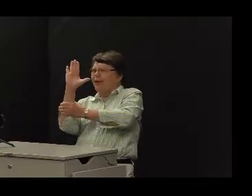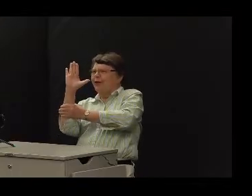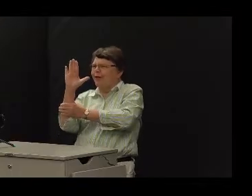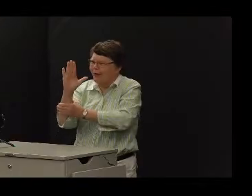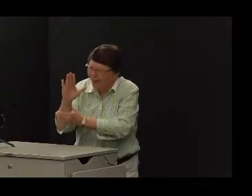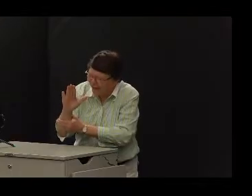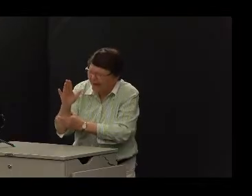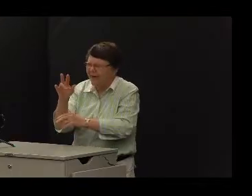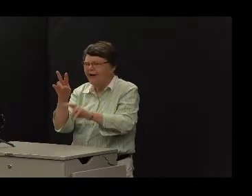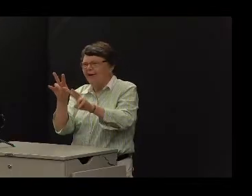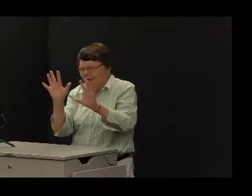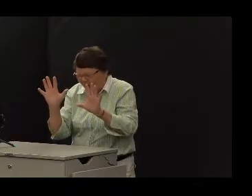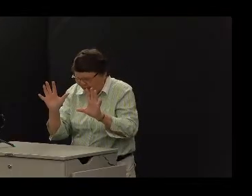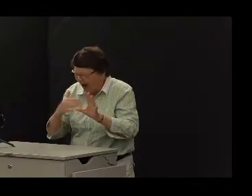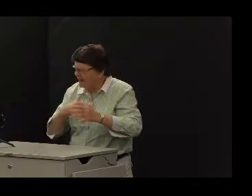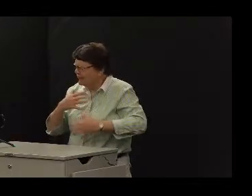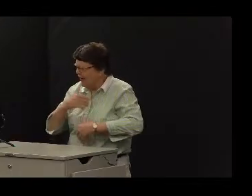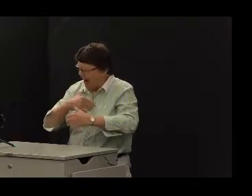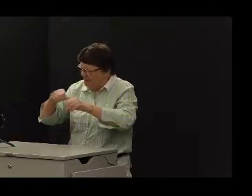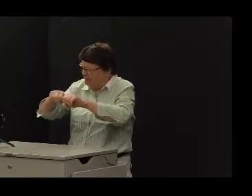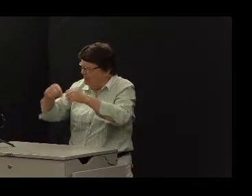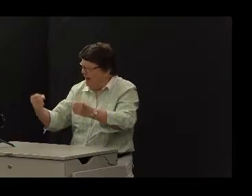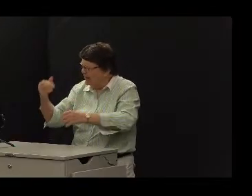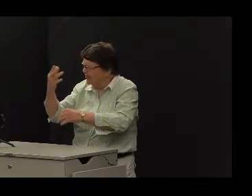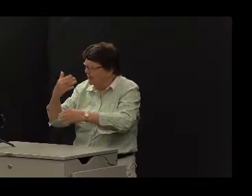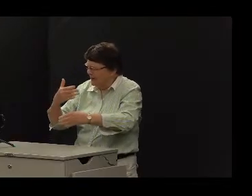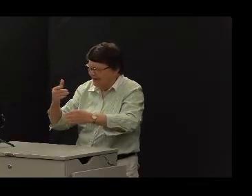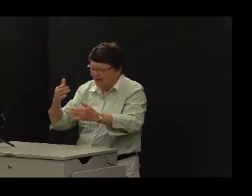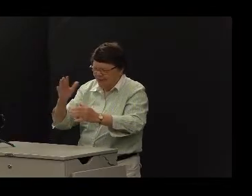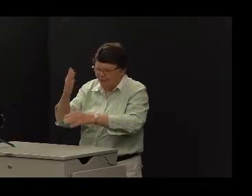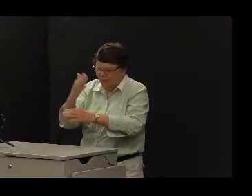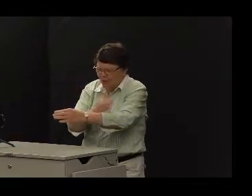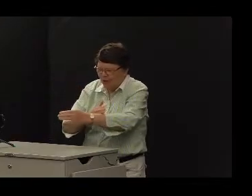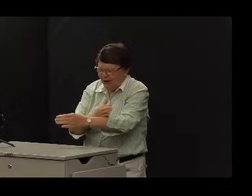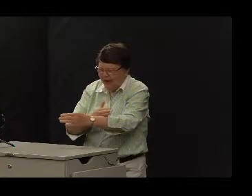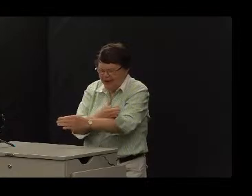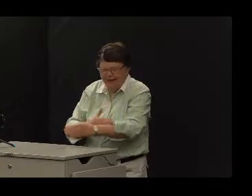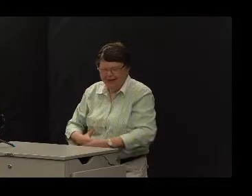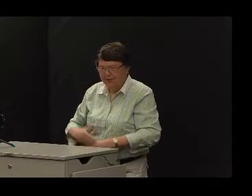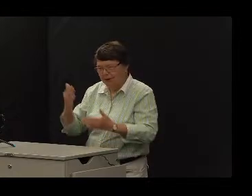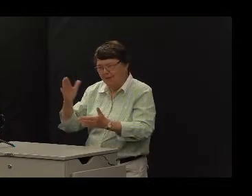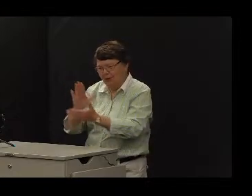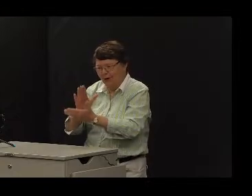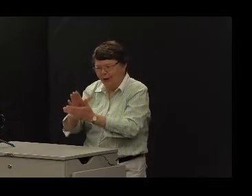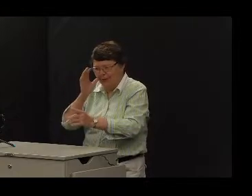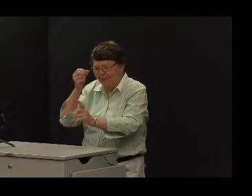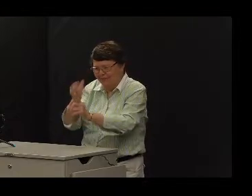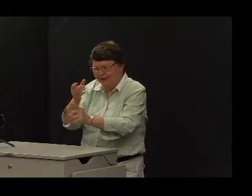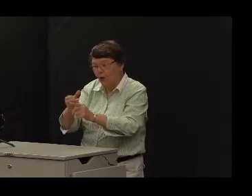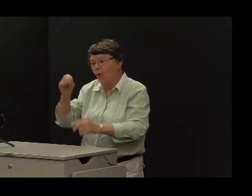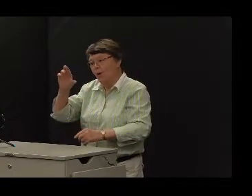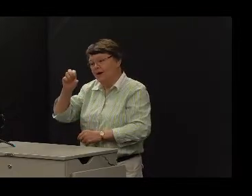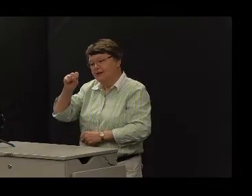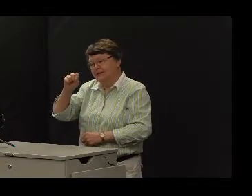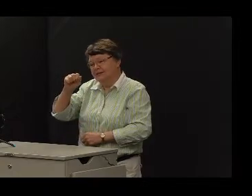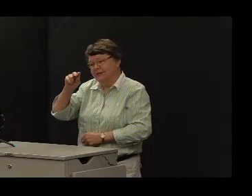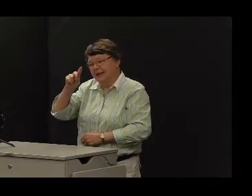But think of how beneficial that would be. We have an old rickety board we're using as a sign currently.